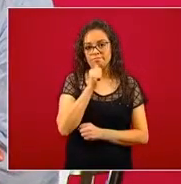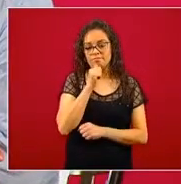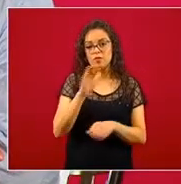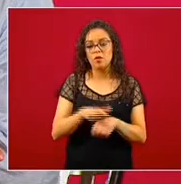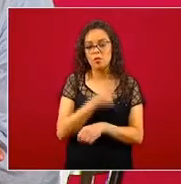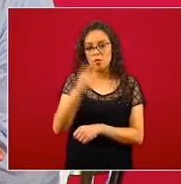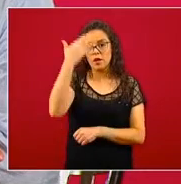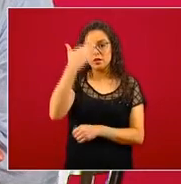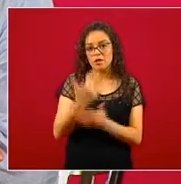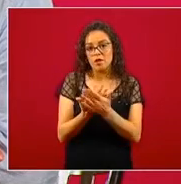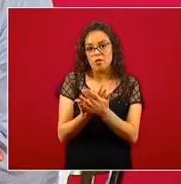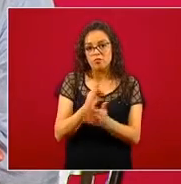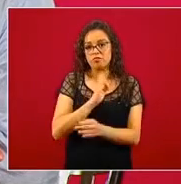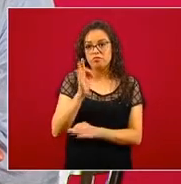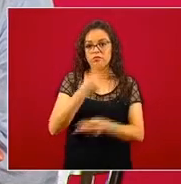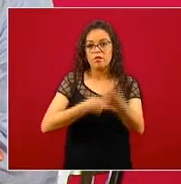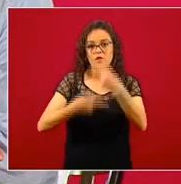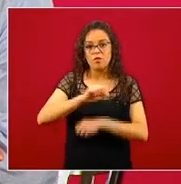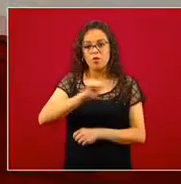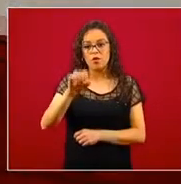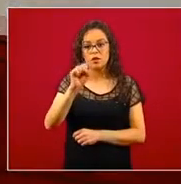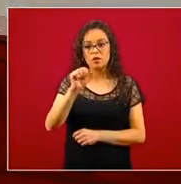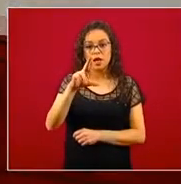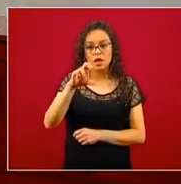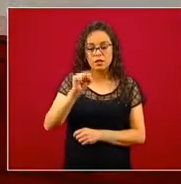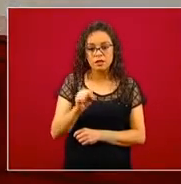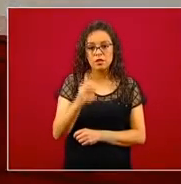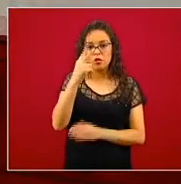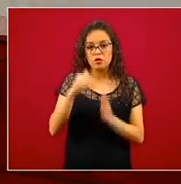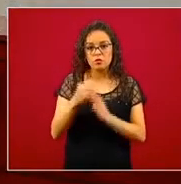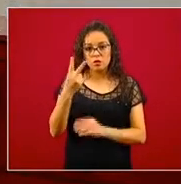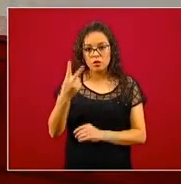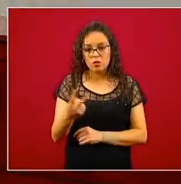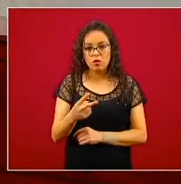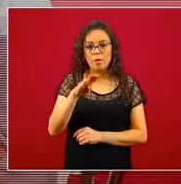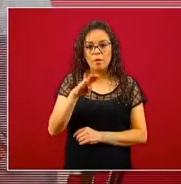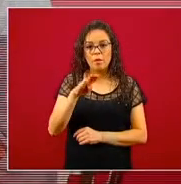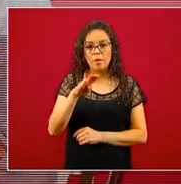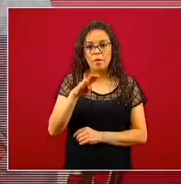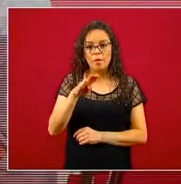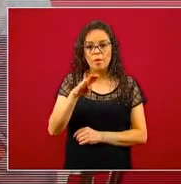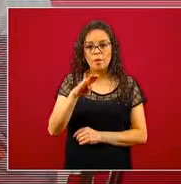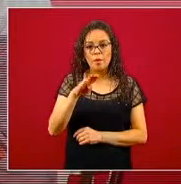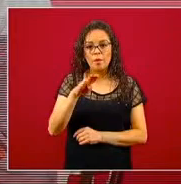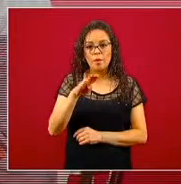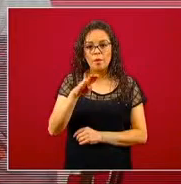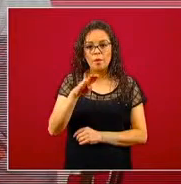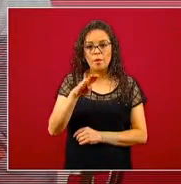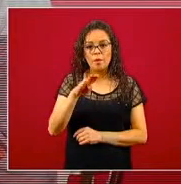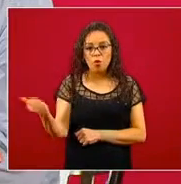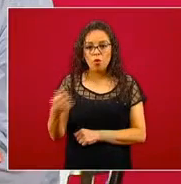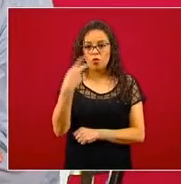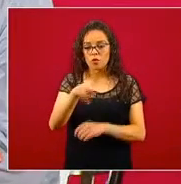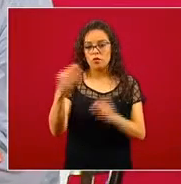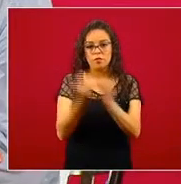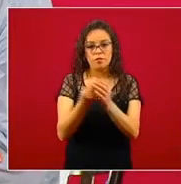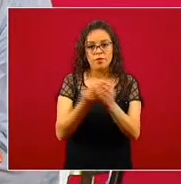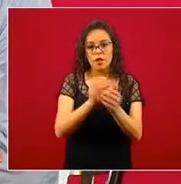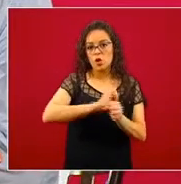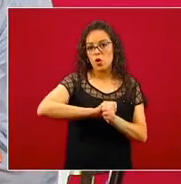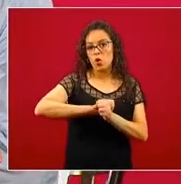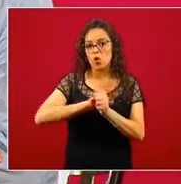the experience from other coronavirus, including SARS from 2002 and 2011, other